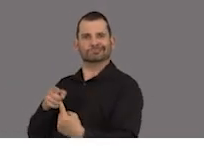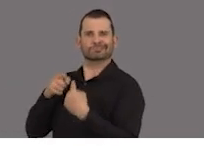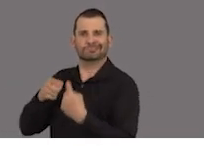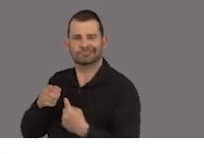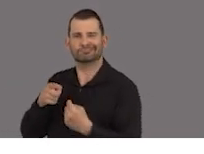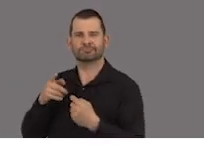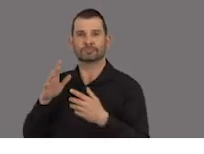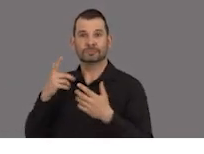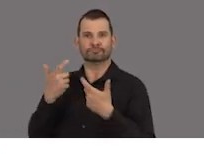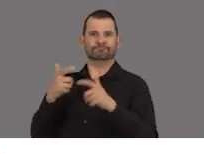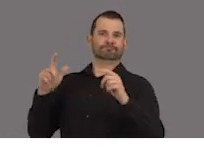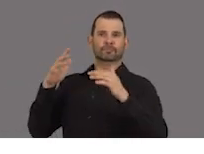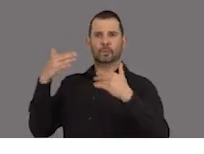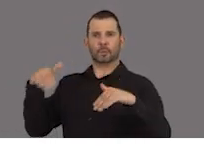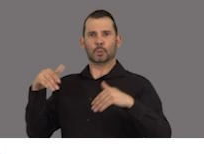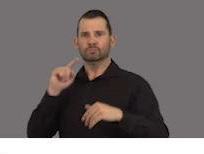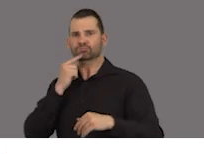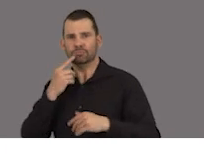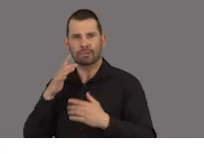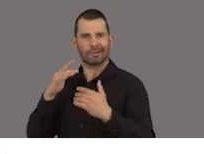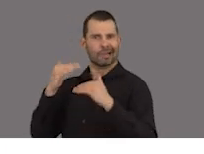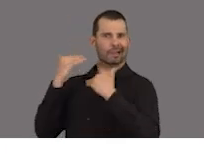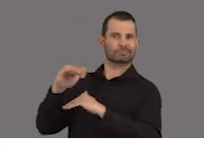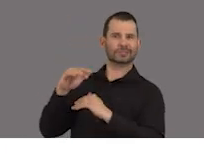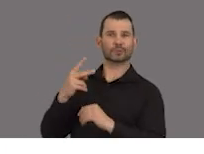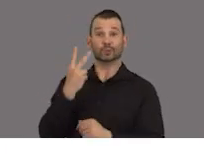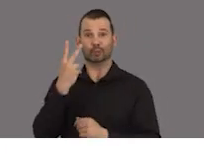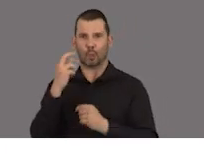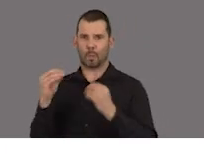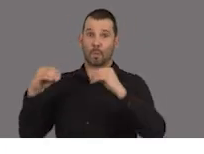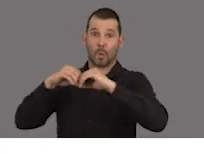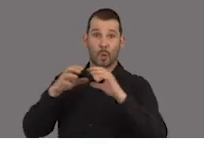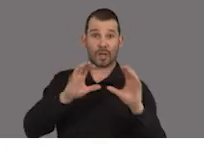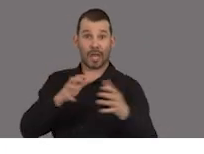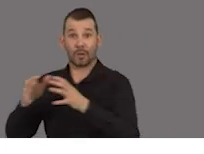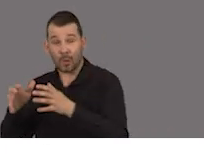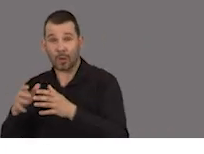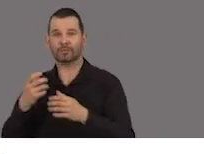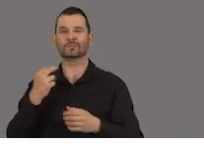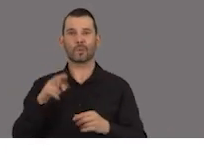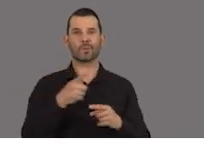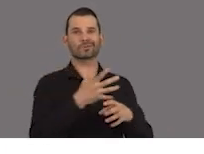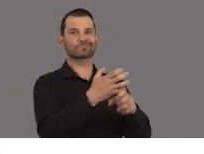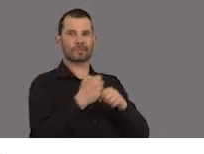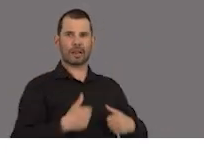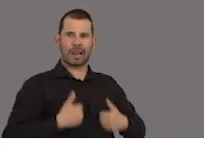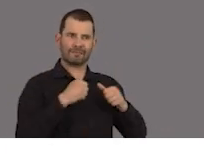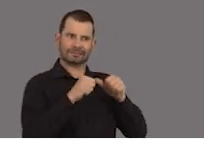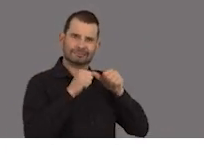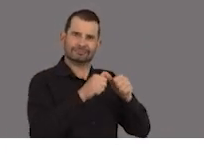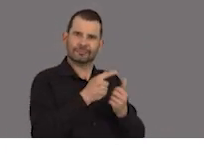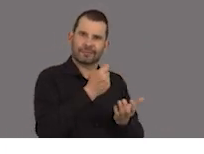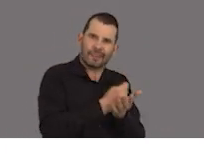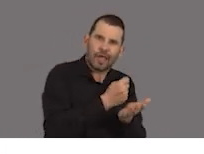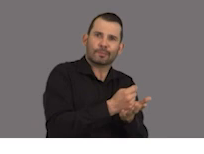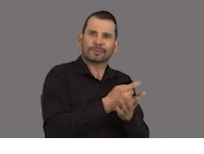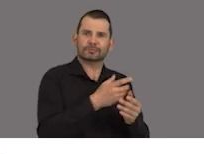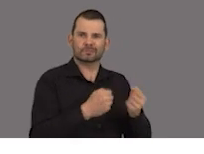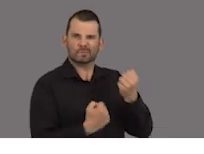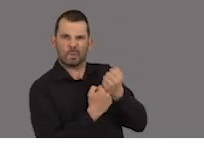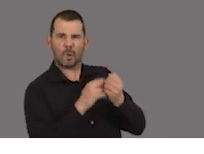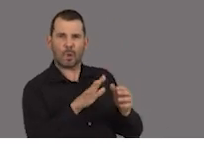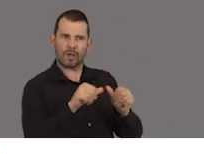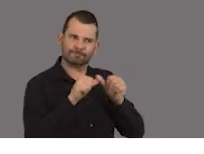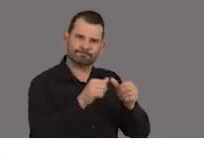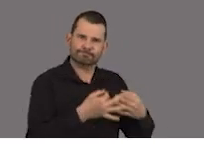more of the categories of impairment, significant limitations in two or more categories, or receive